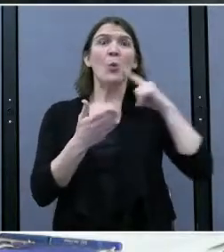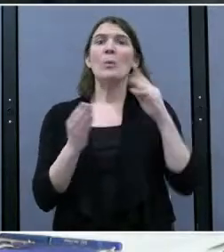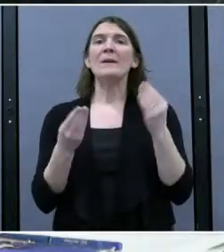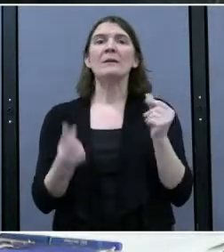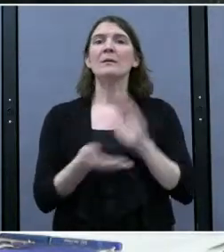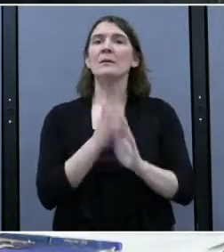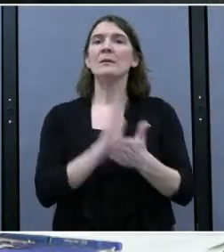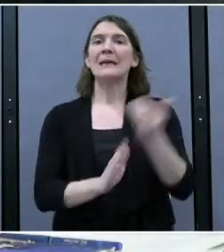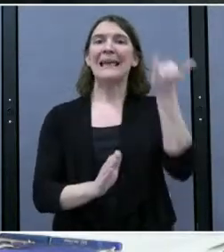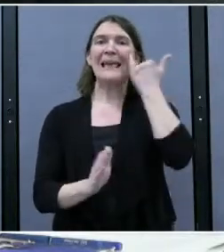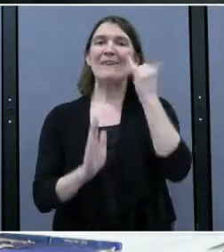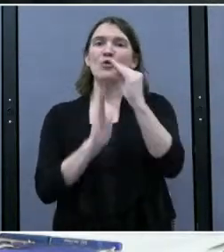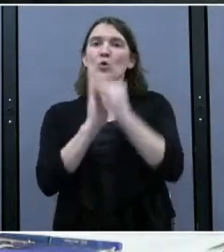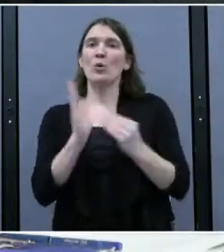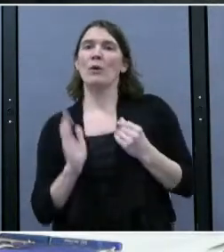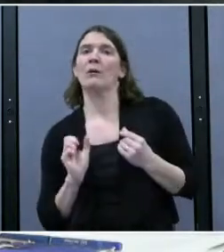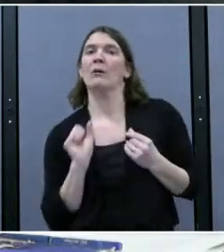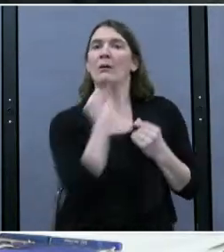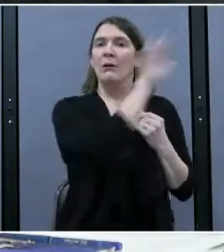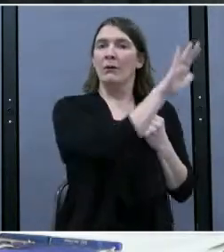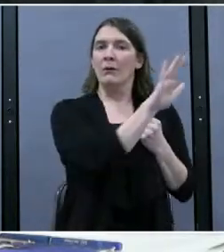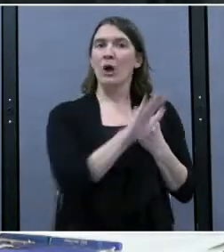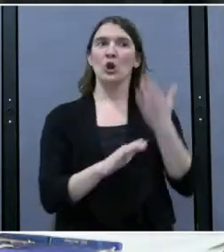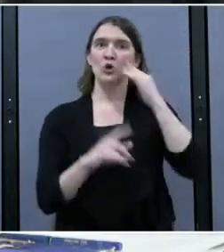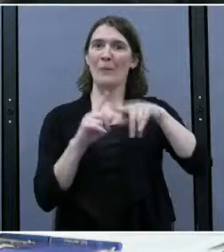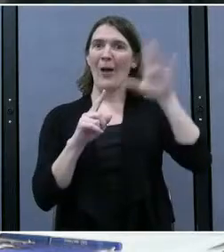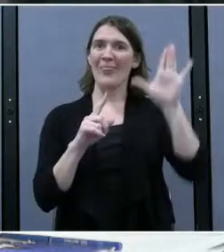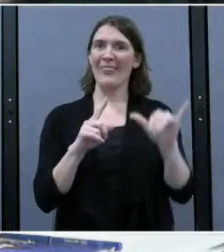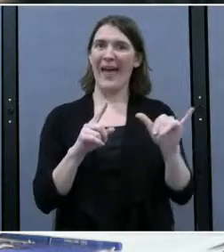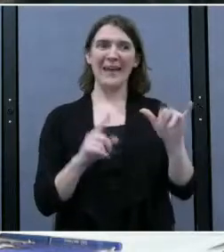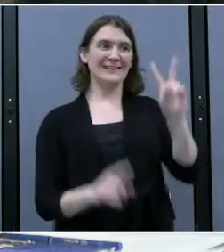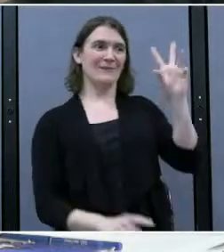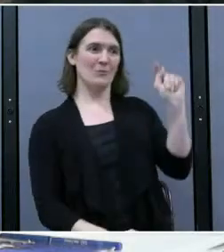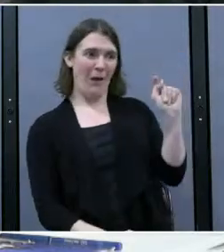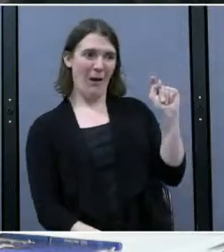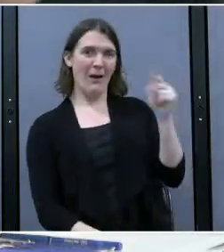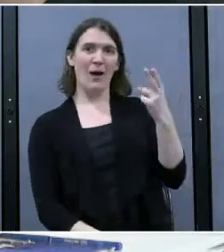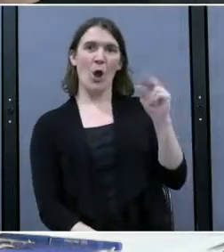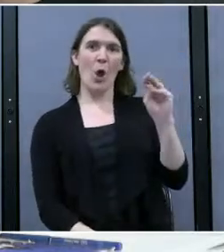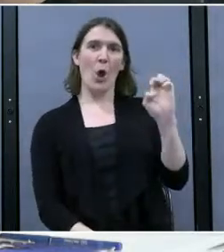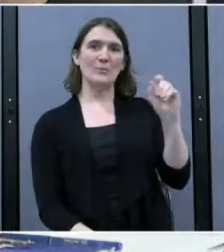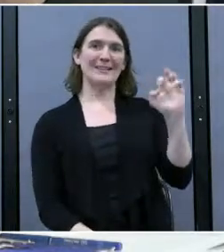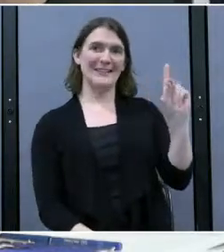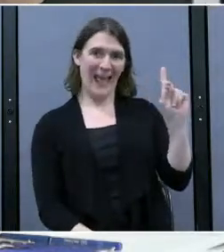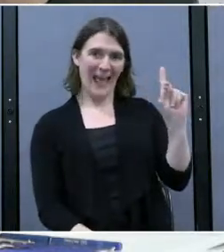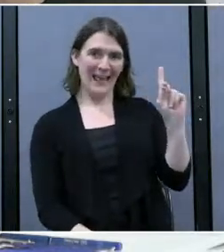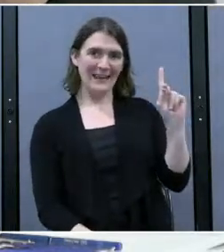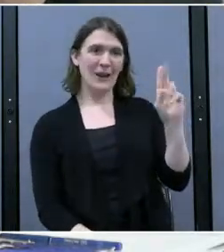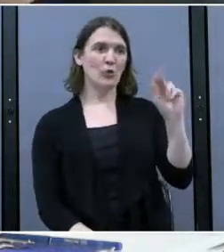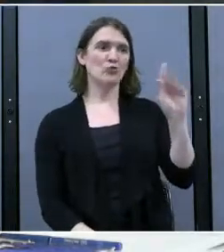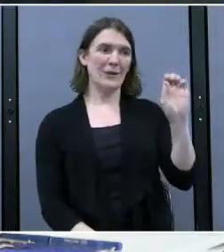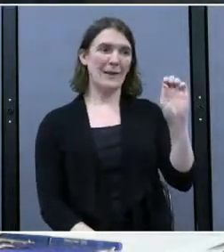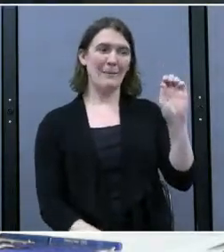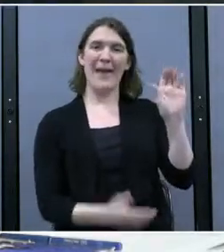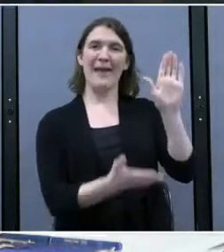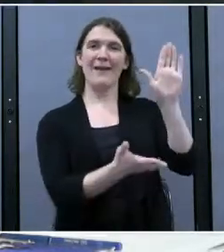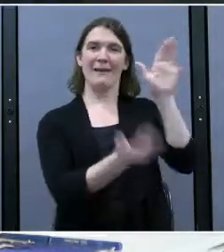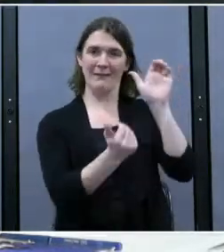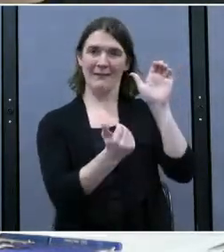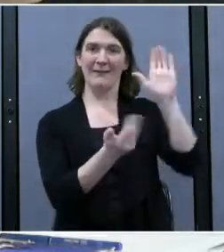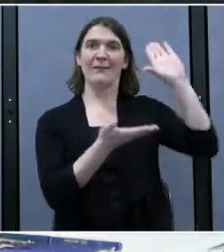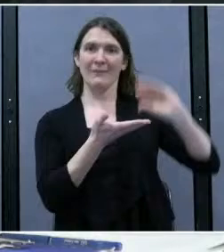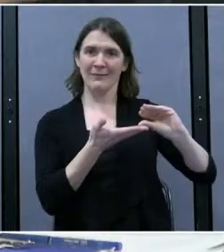solved if they had only knew and understood and filed for the Homestead Rebate Act. And